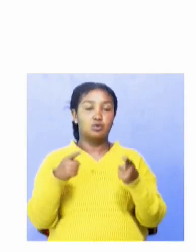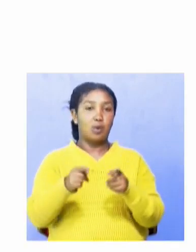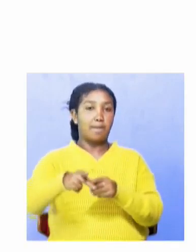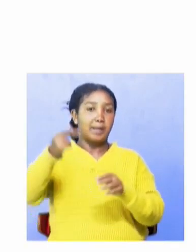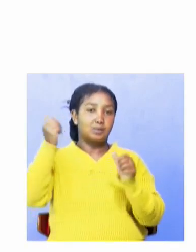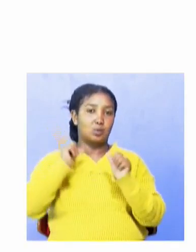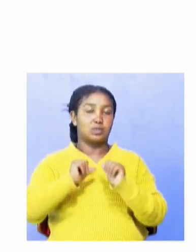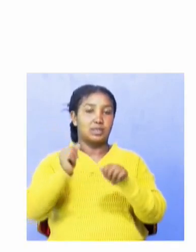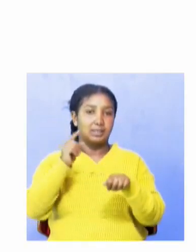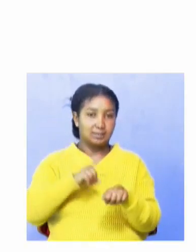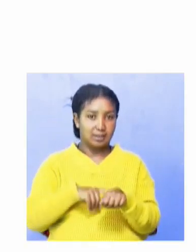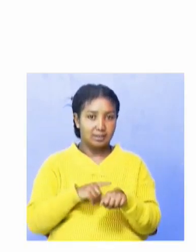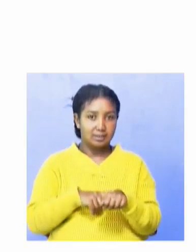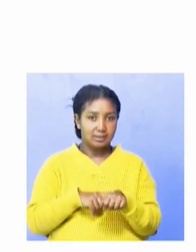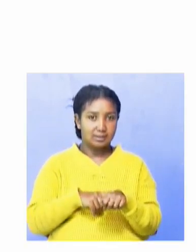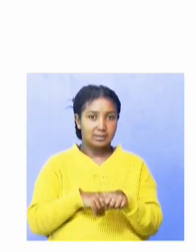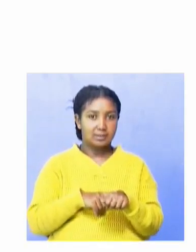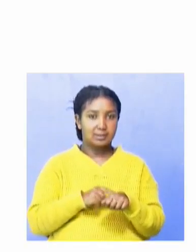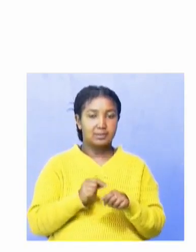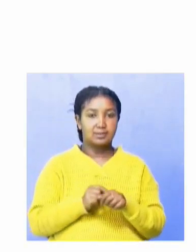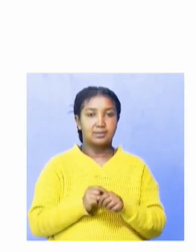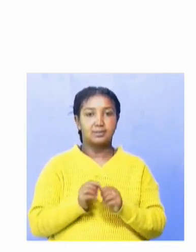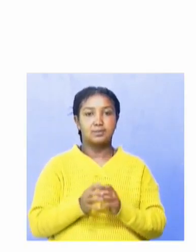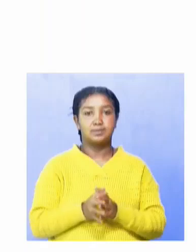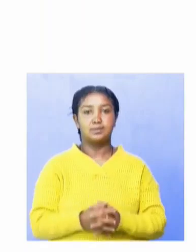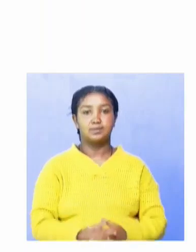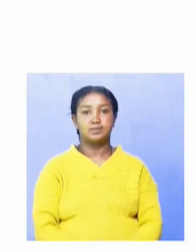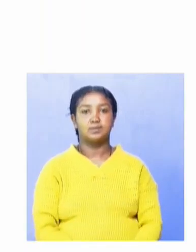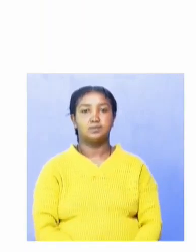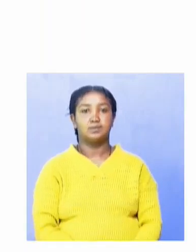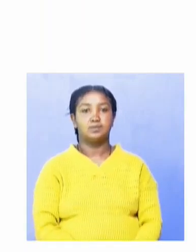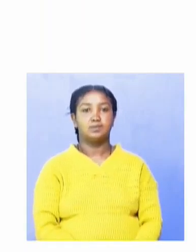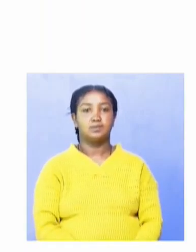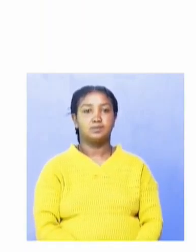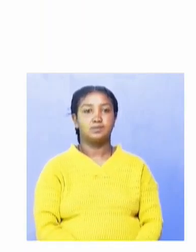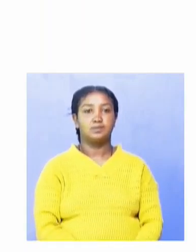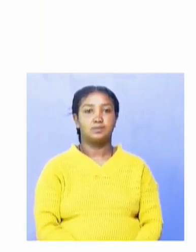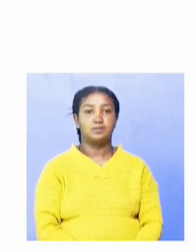past continuous tense, is used to show